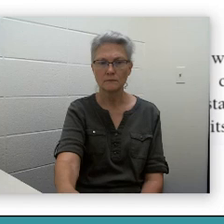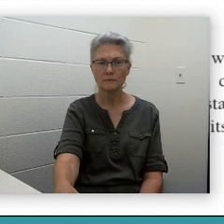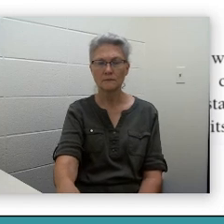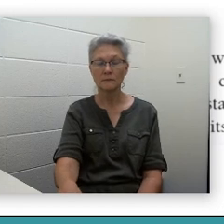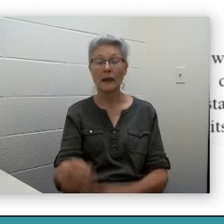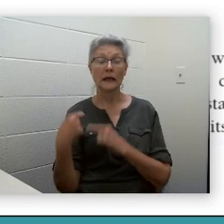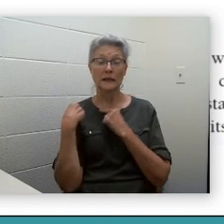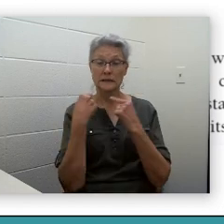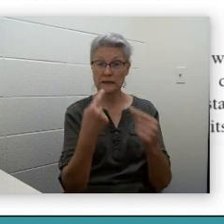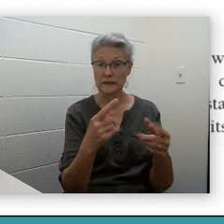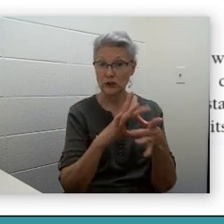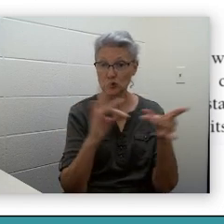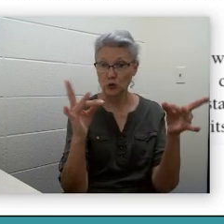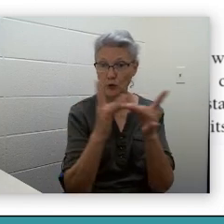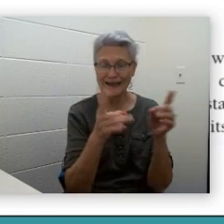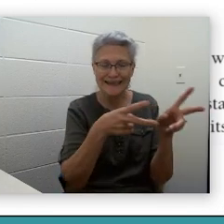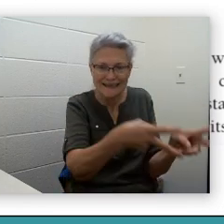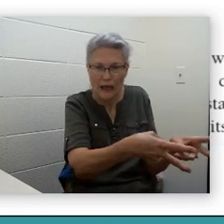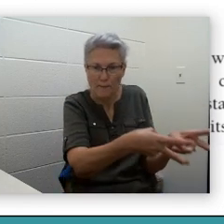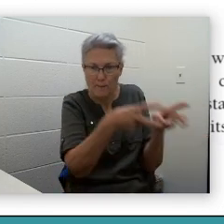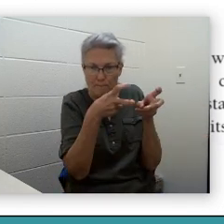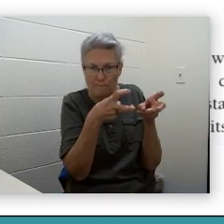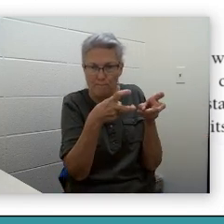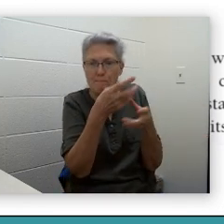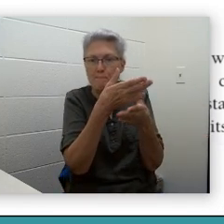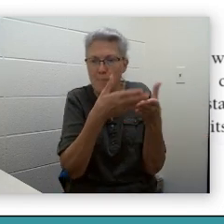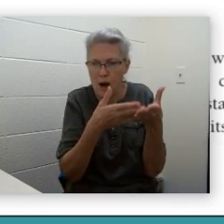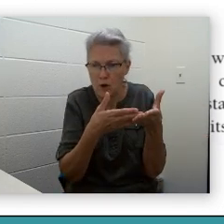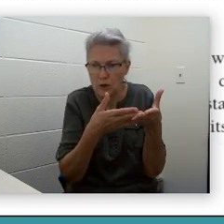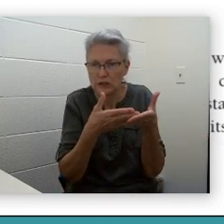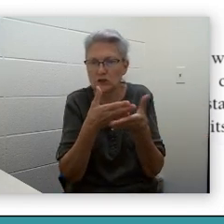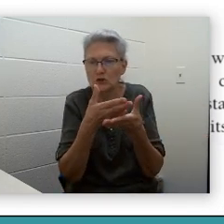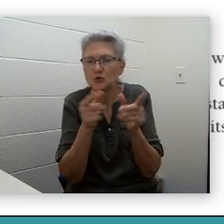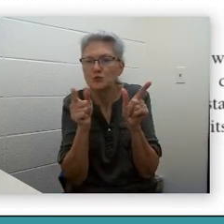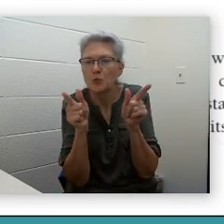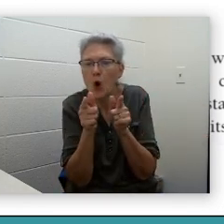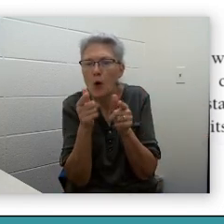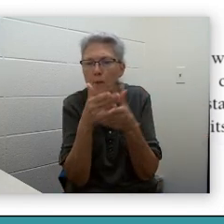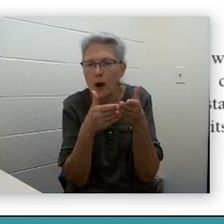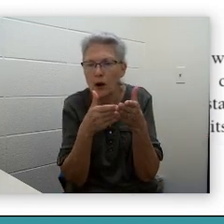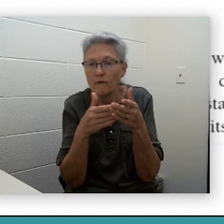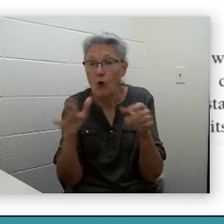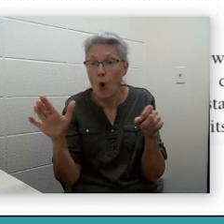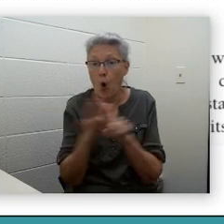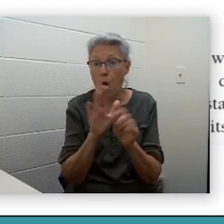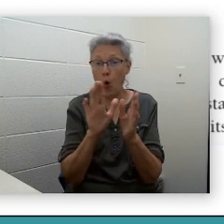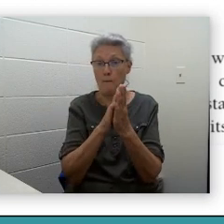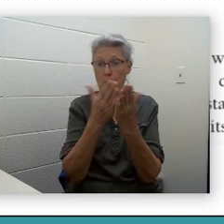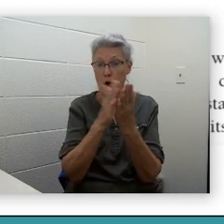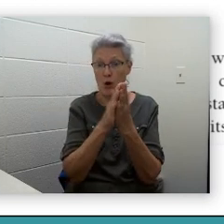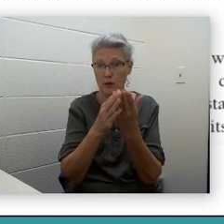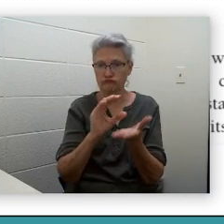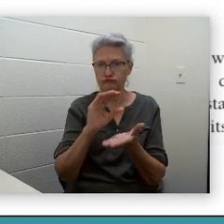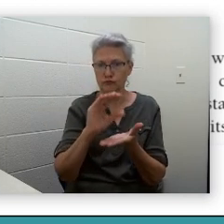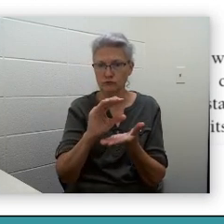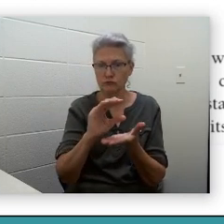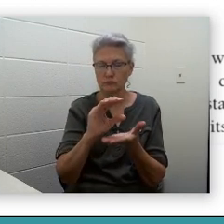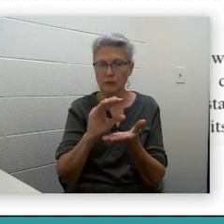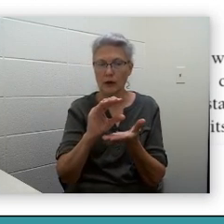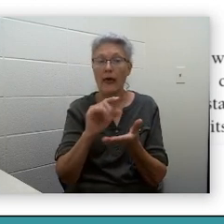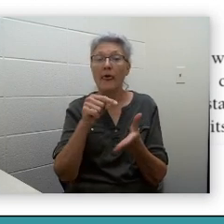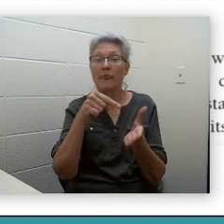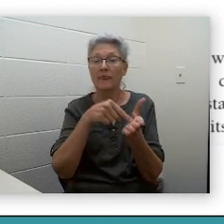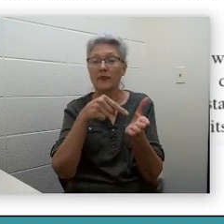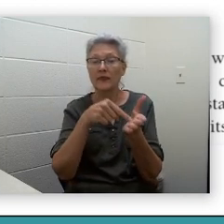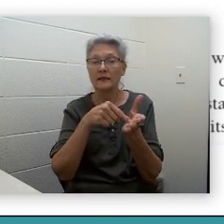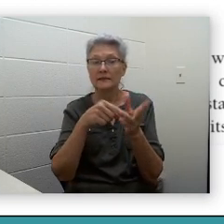Since our text is an excerpt, which is a small part of an entire book or text,